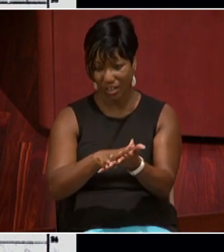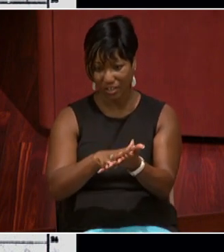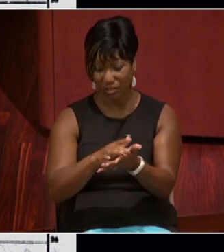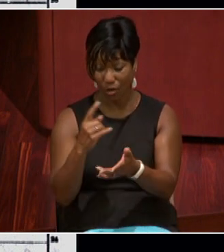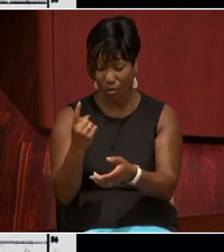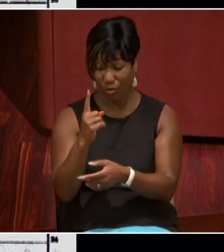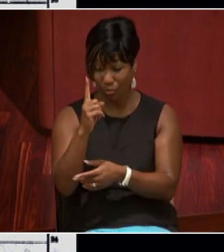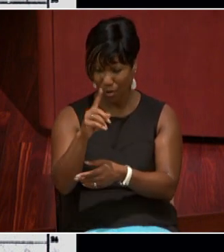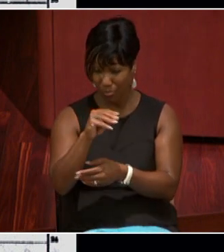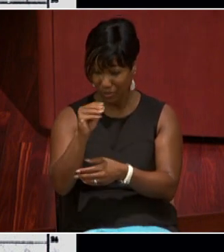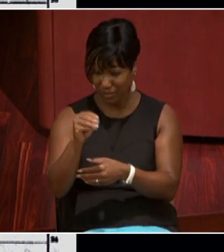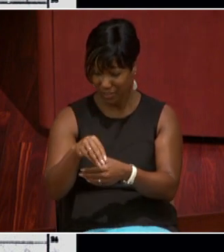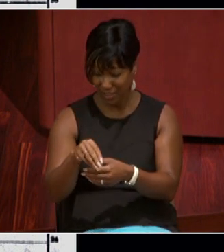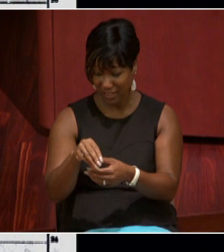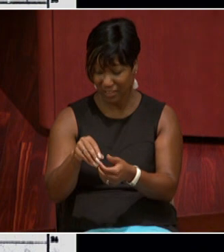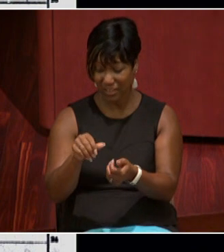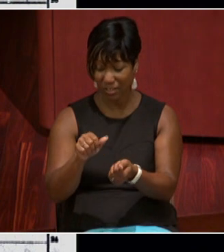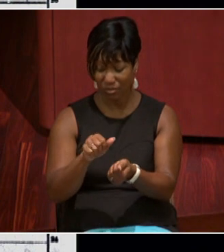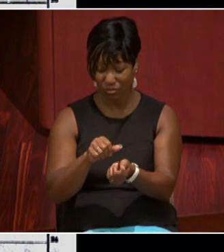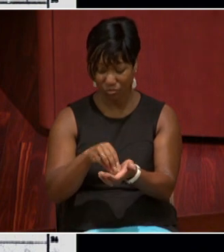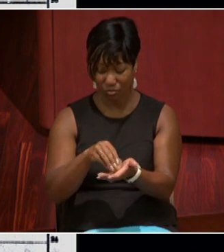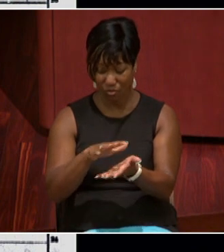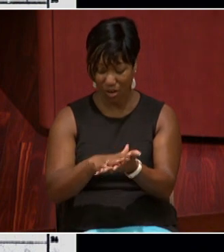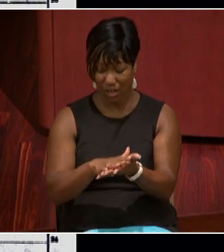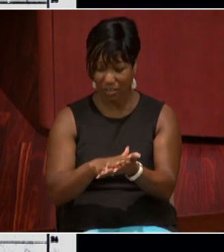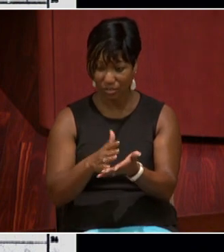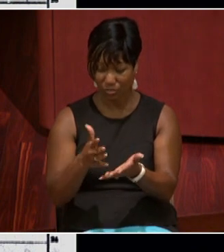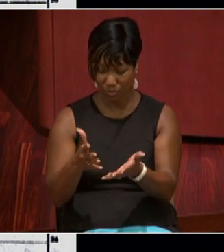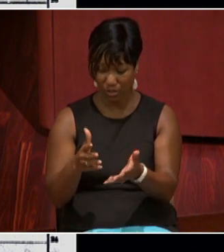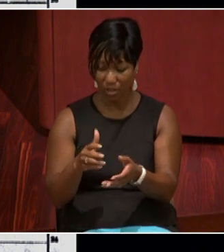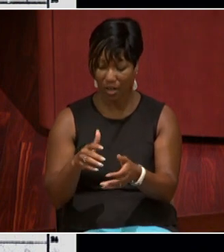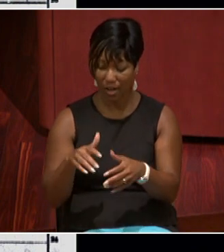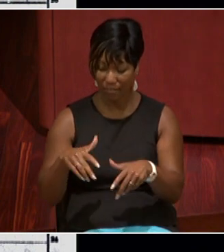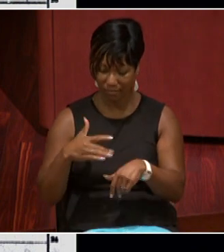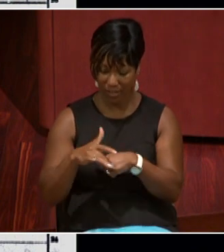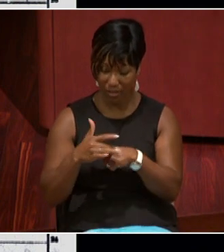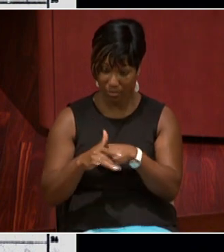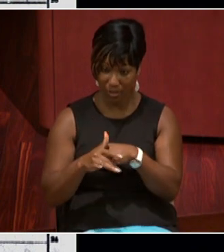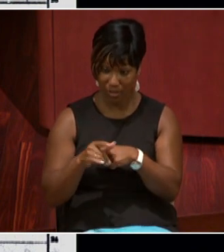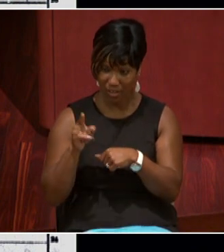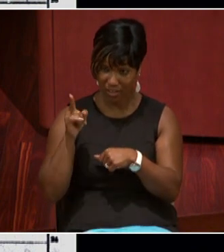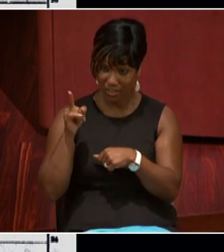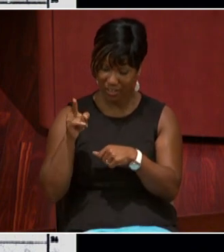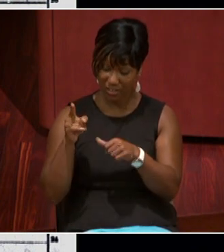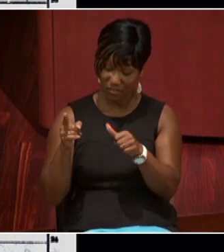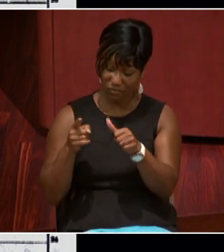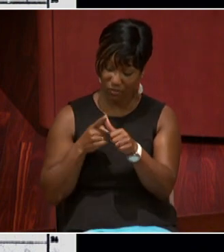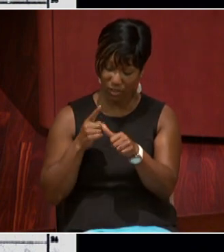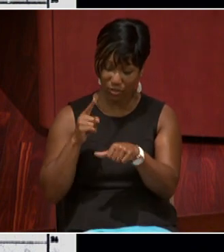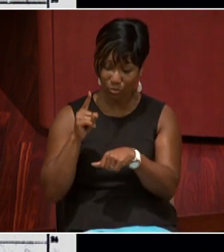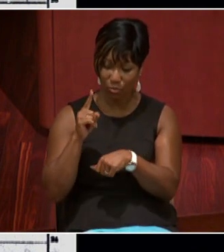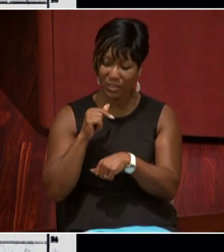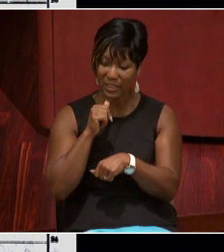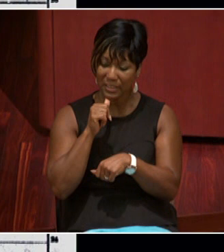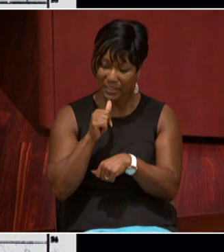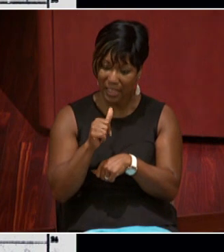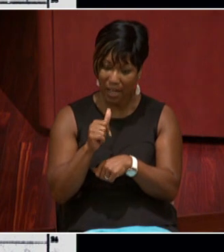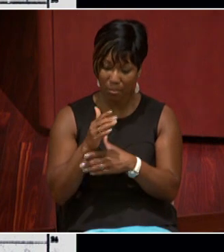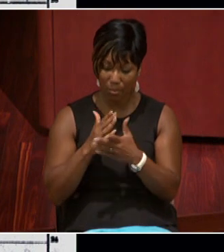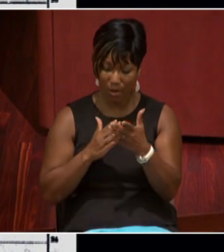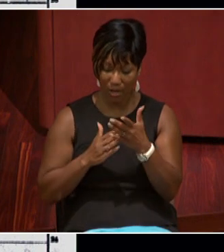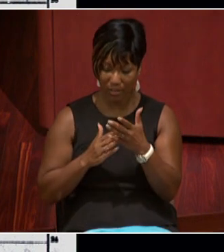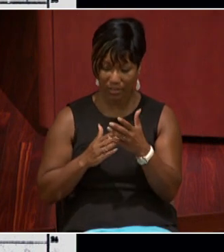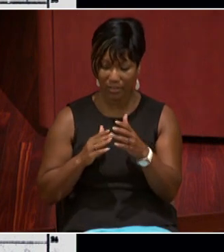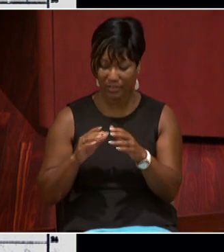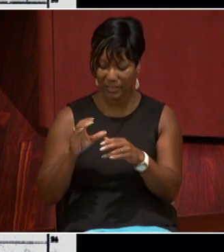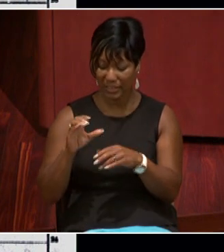schedules survive. Up on the screen, this is the first record that I'm showing you that is not a Bureau of the Census record.